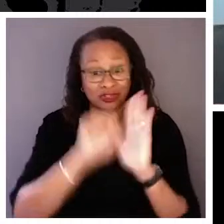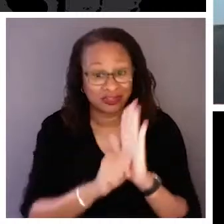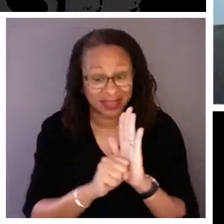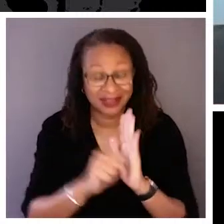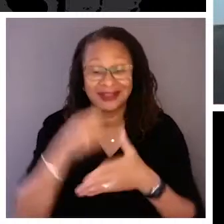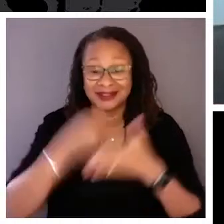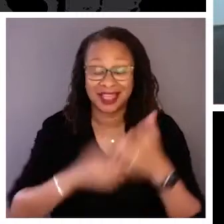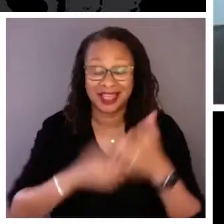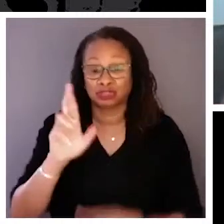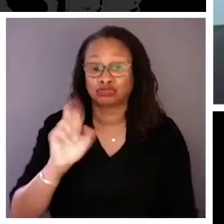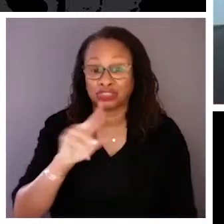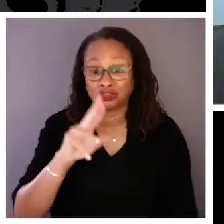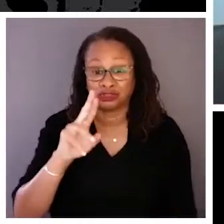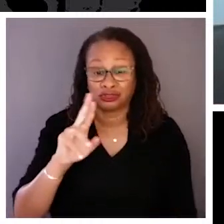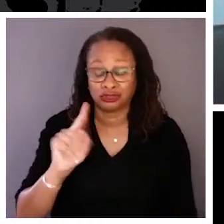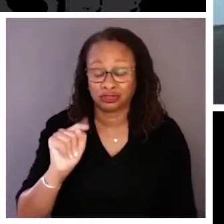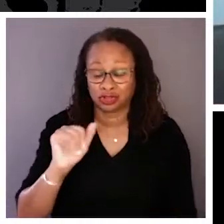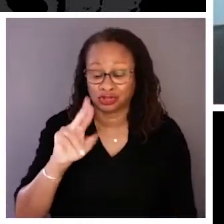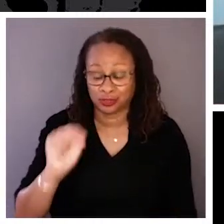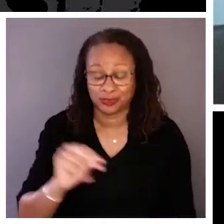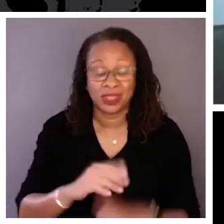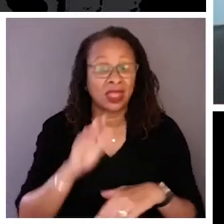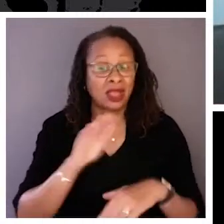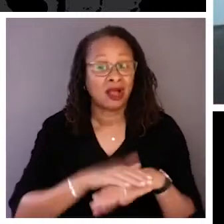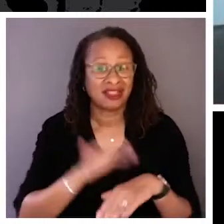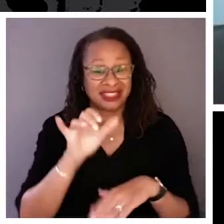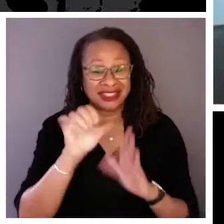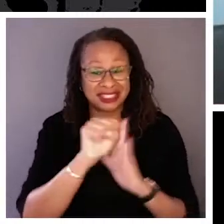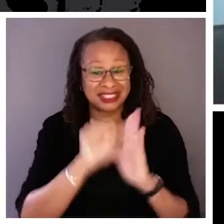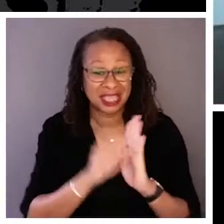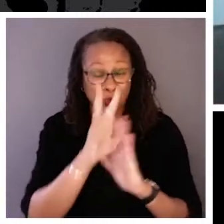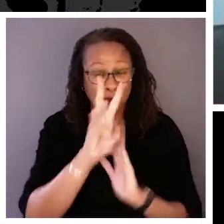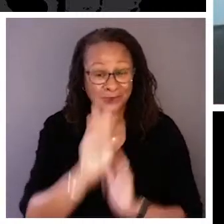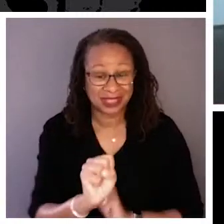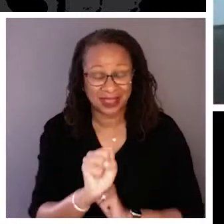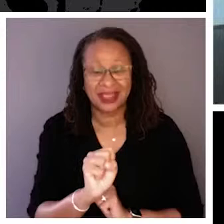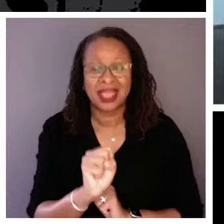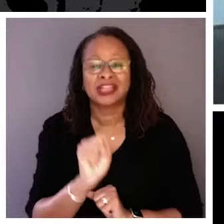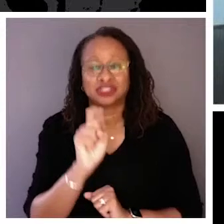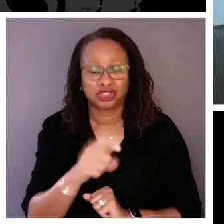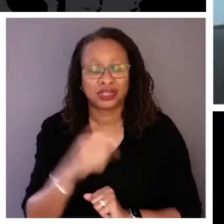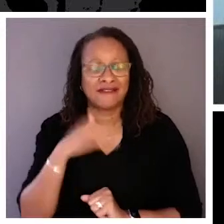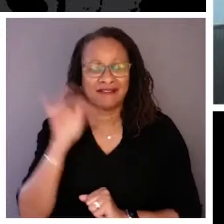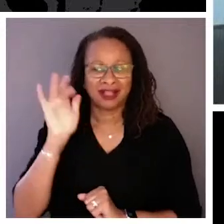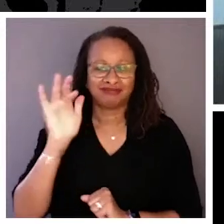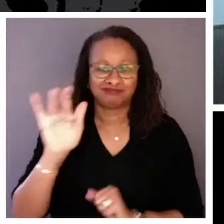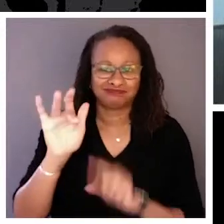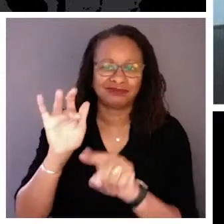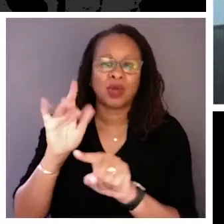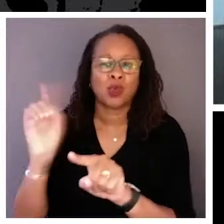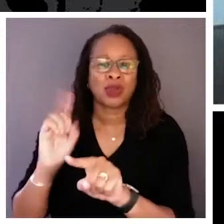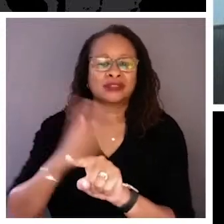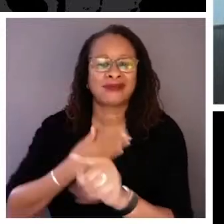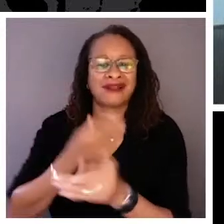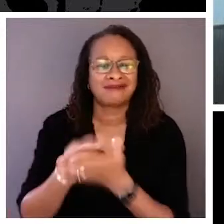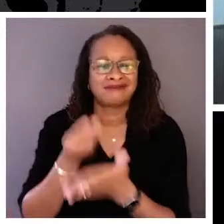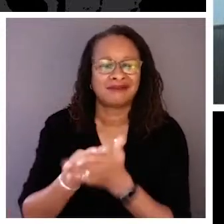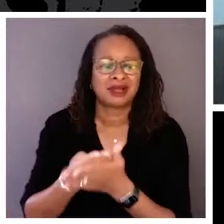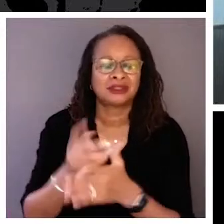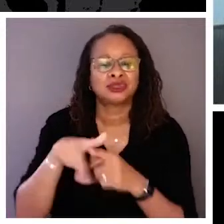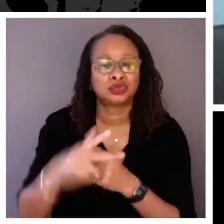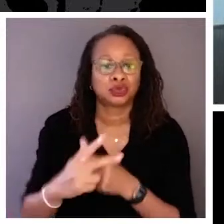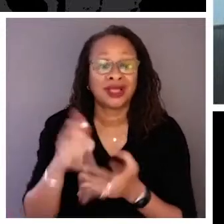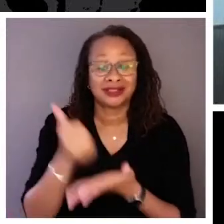Go on your state's website, do the same thing. They should have a Where's My Refund tool to help people find out if